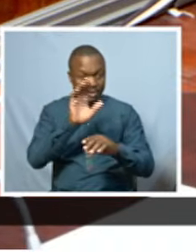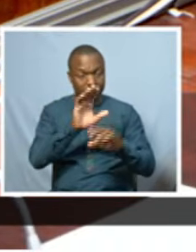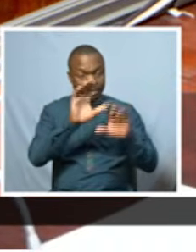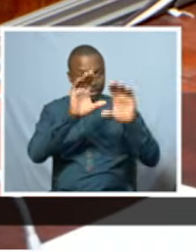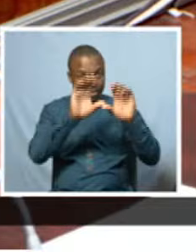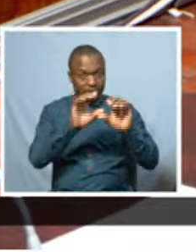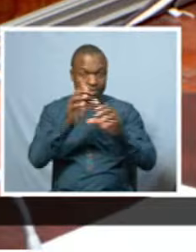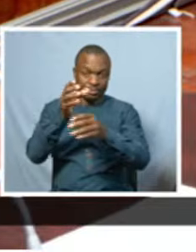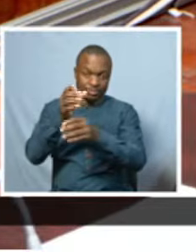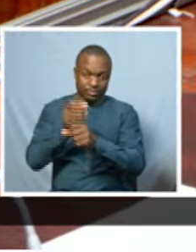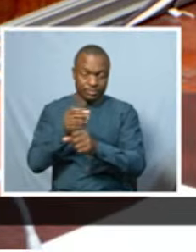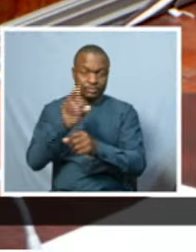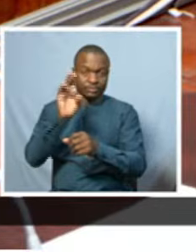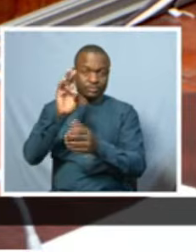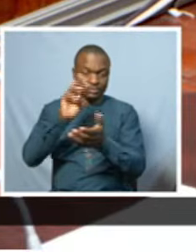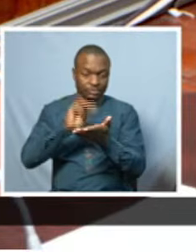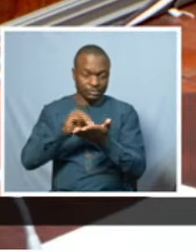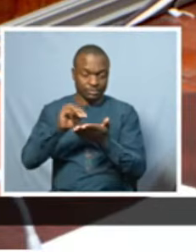receive again